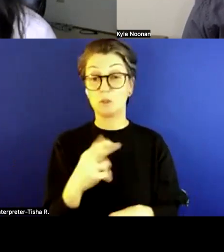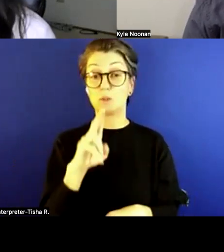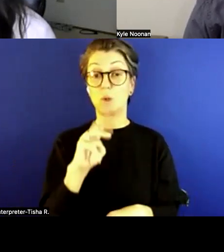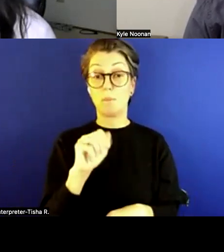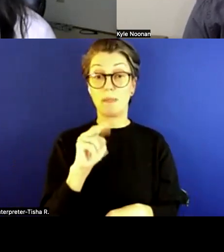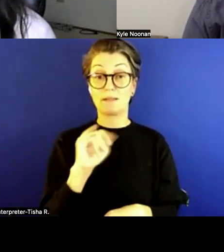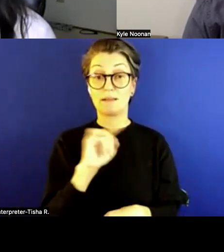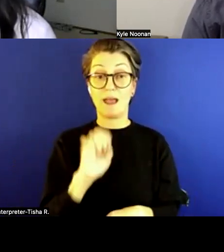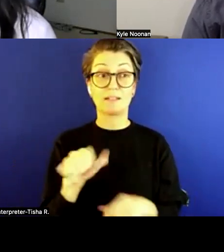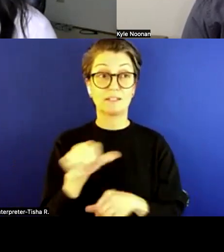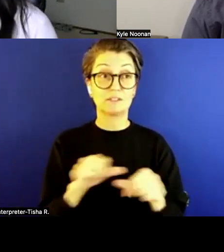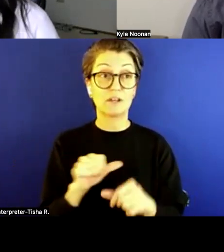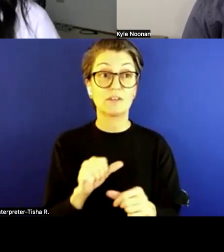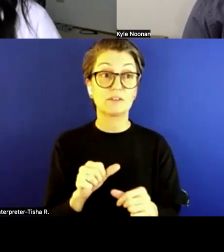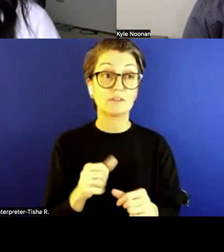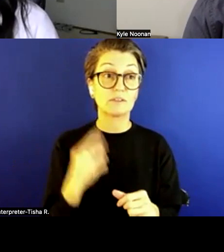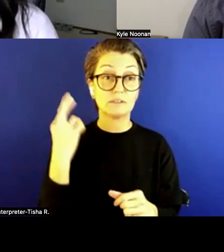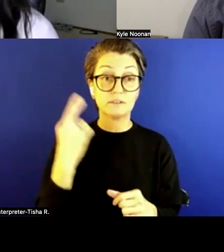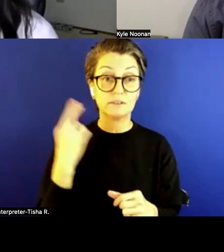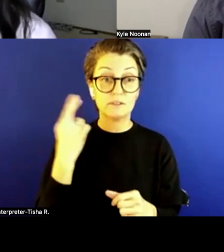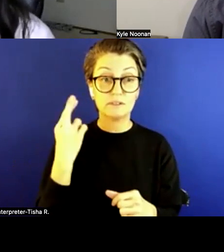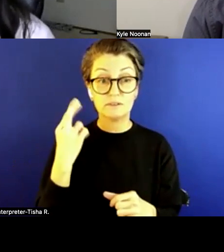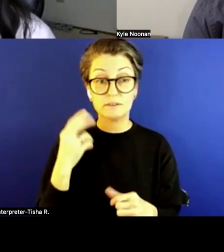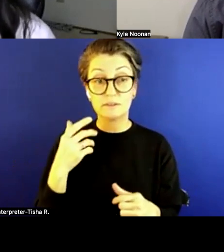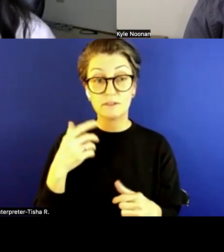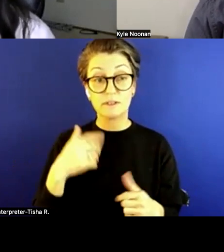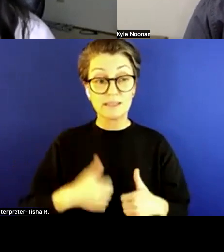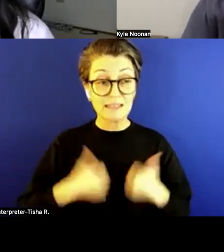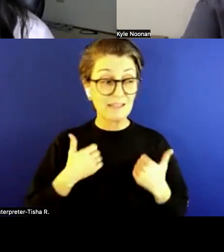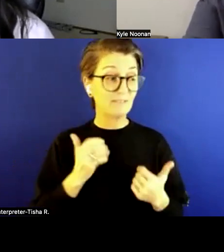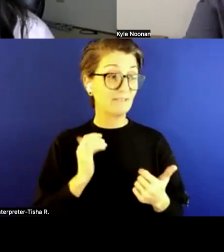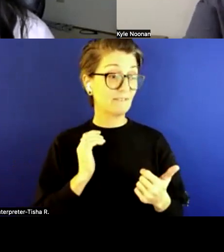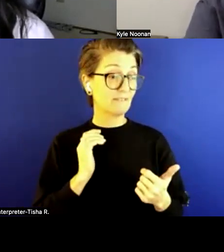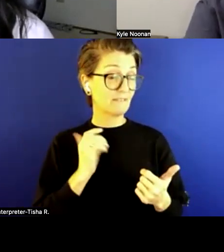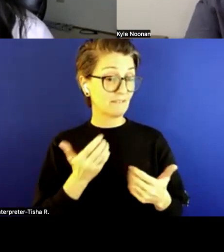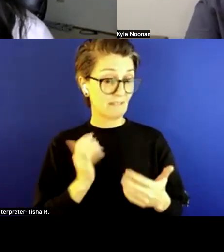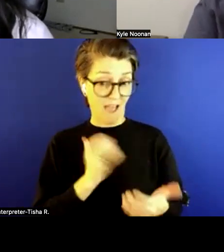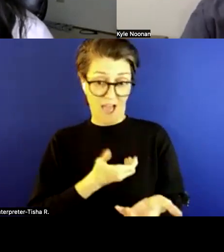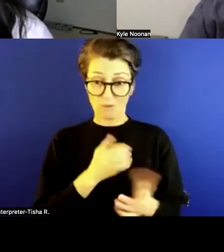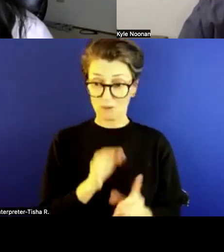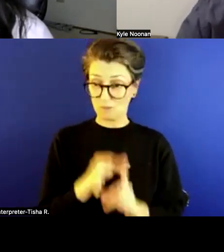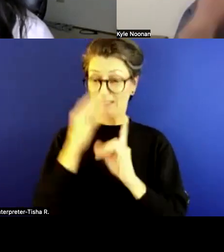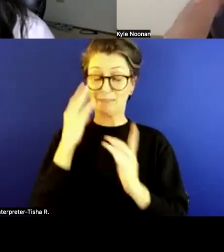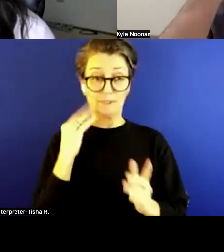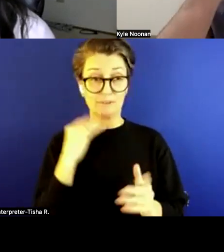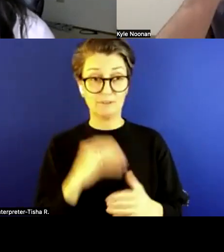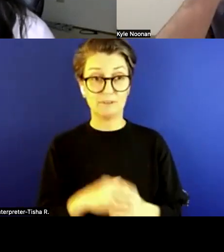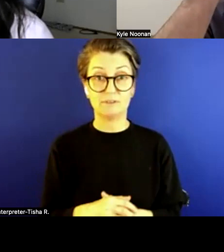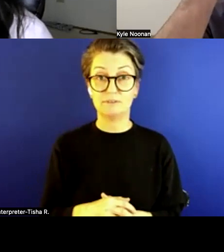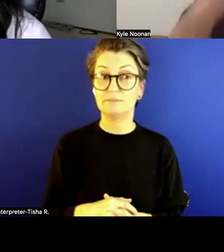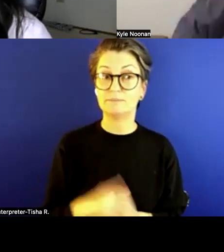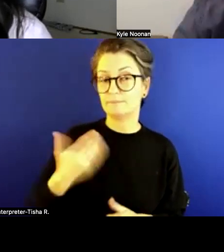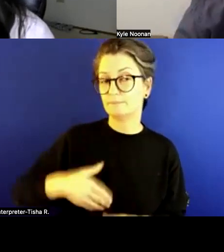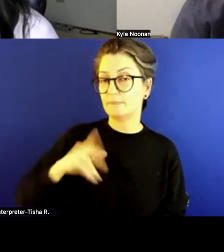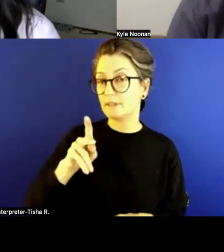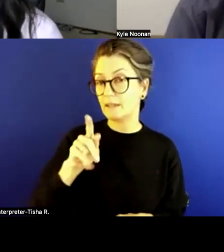And realize we're all living our own experiences. And so, that's it. This is Katie. You